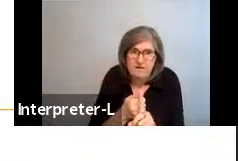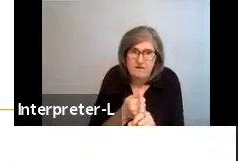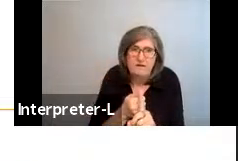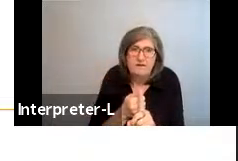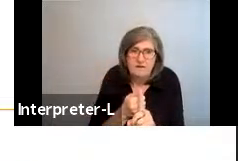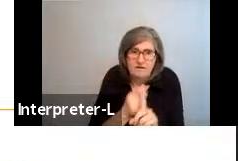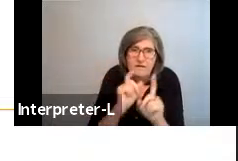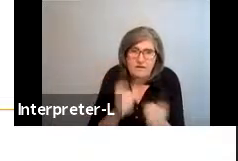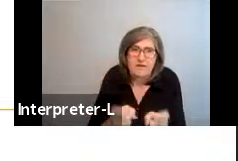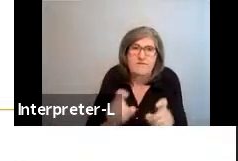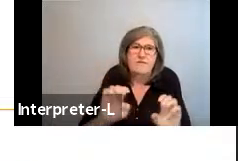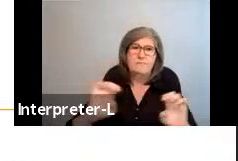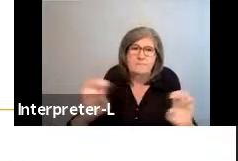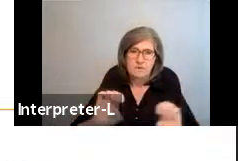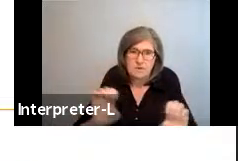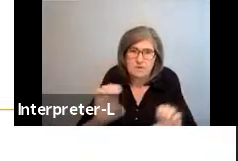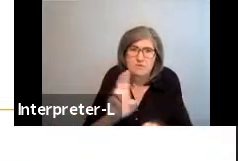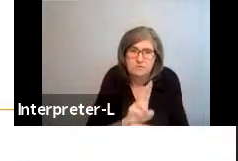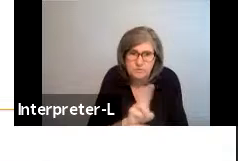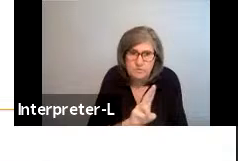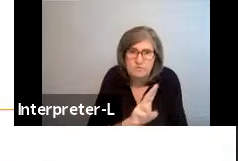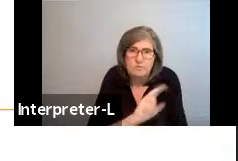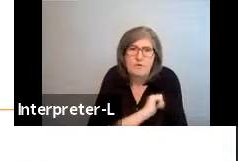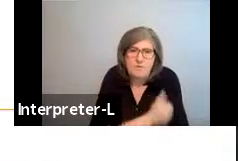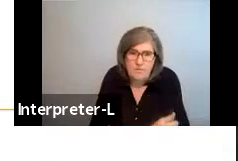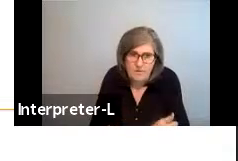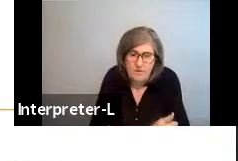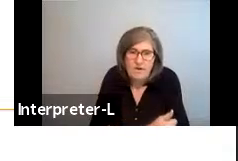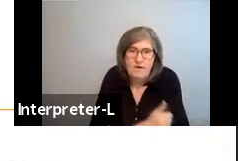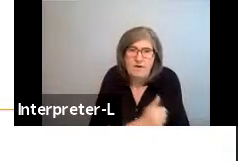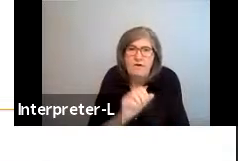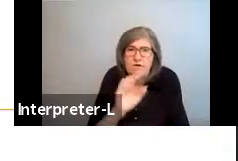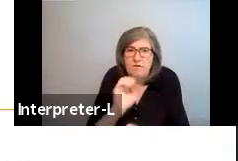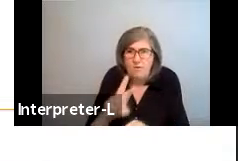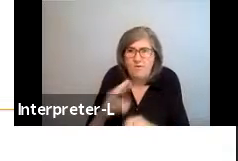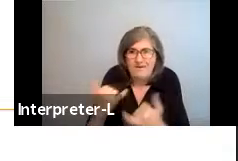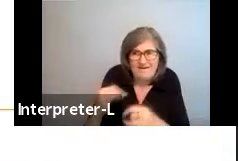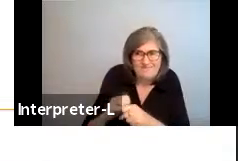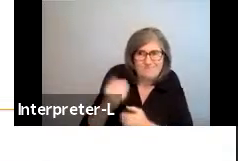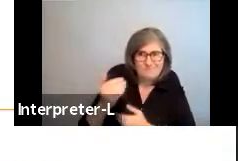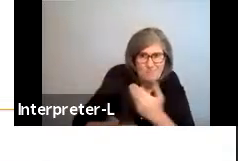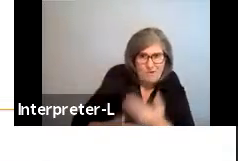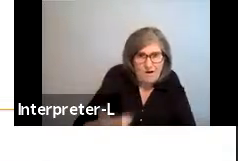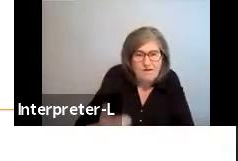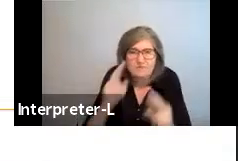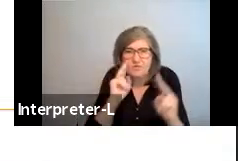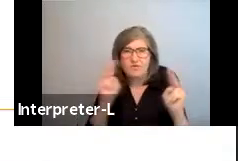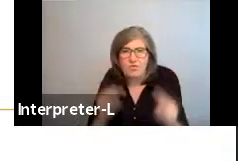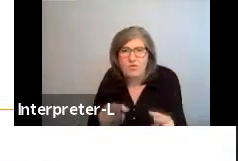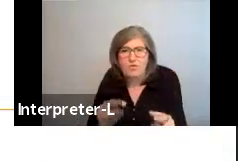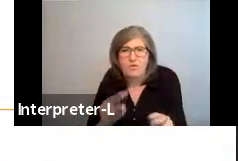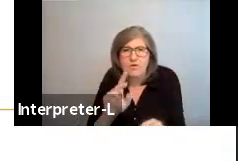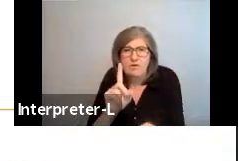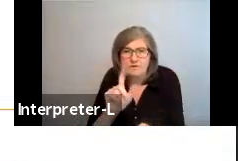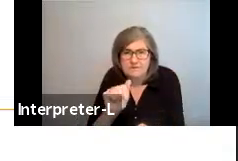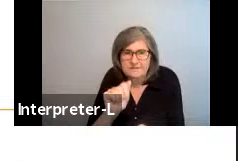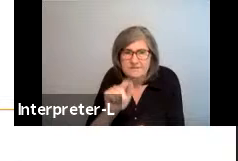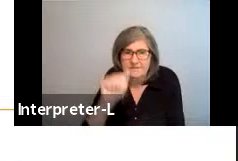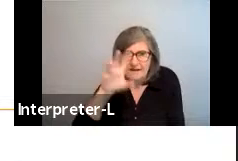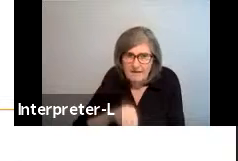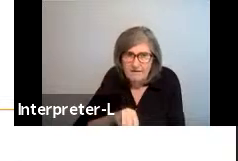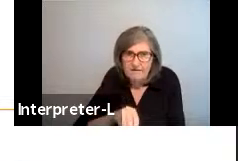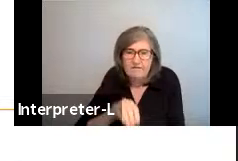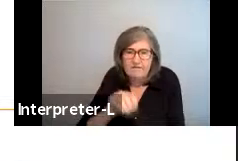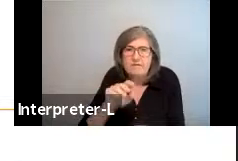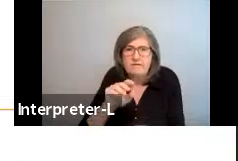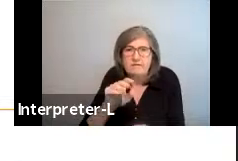has granted emergency use authorization, or is in the process of looking at the data